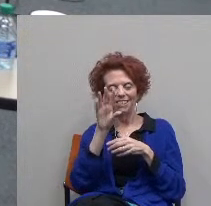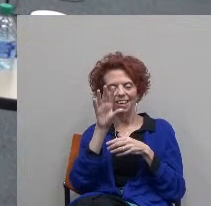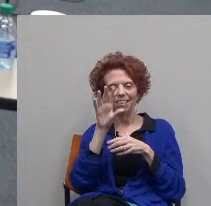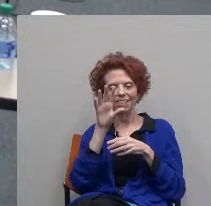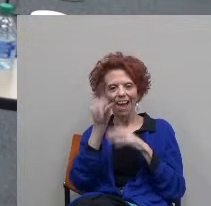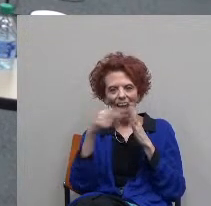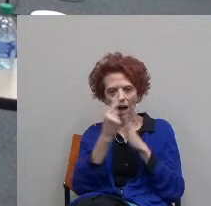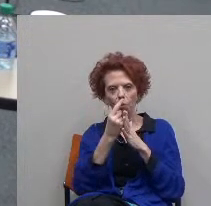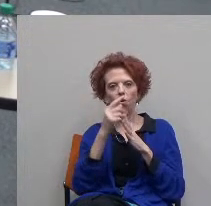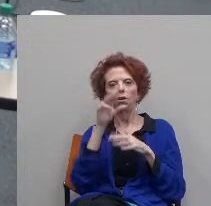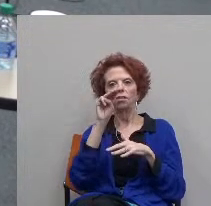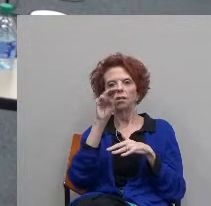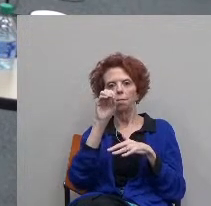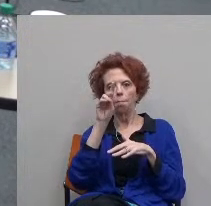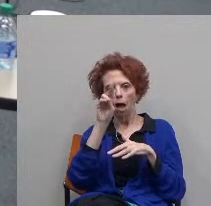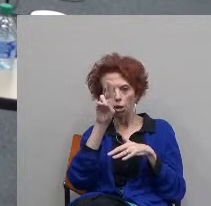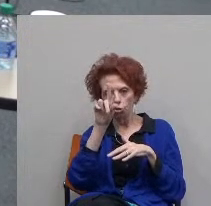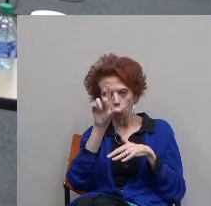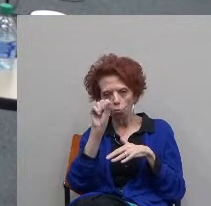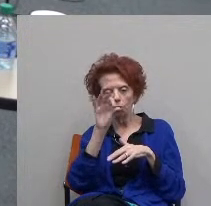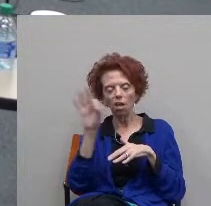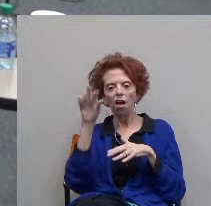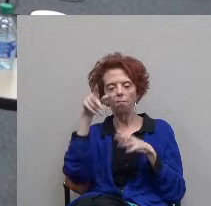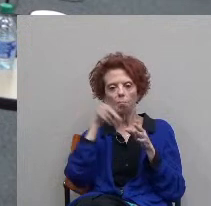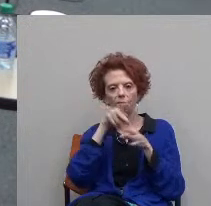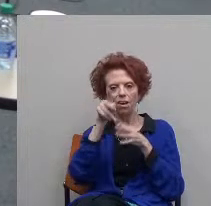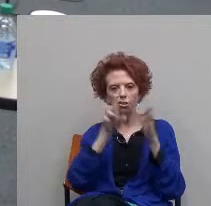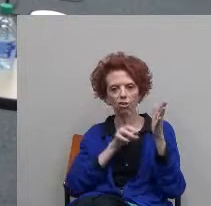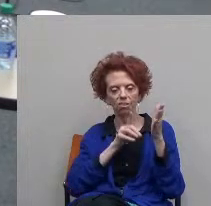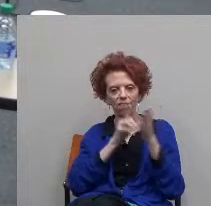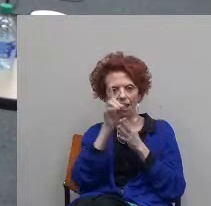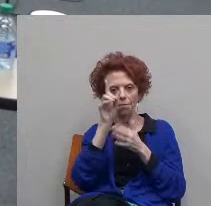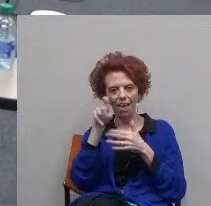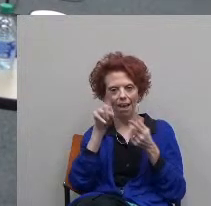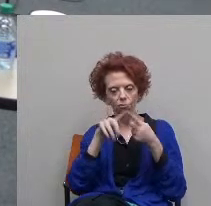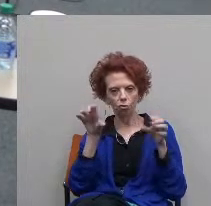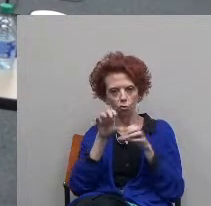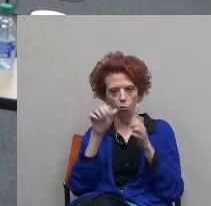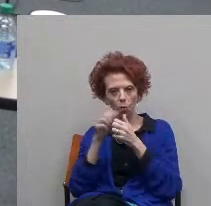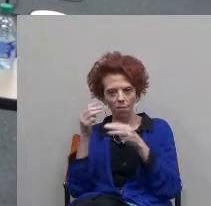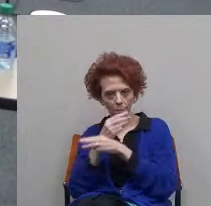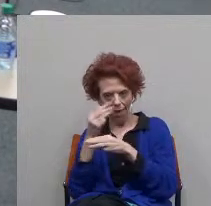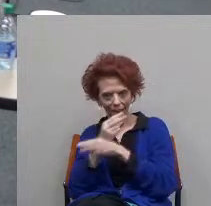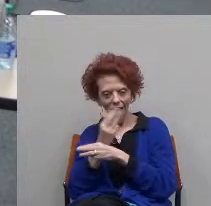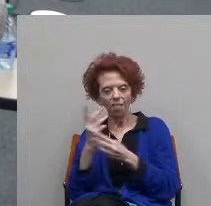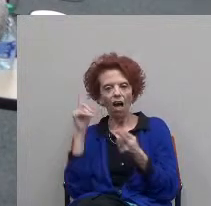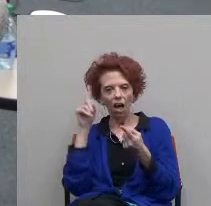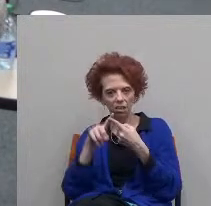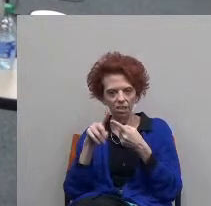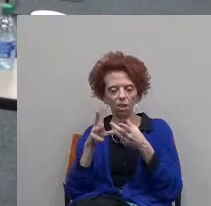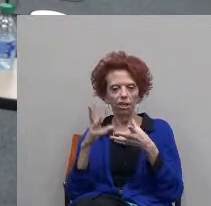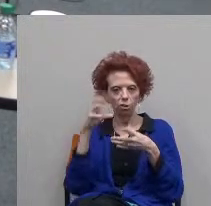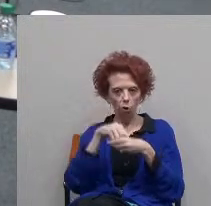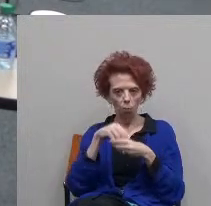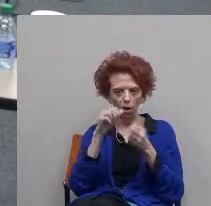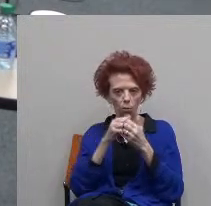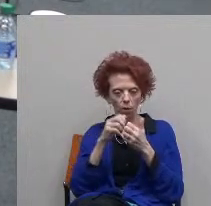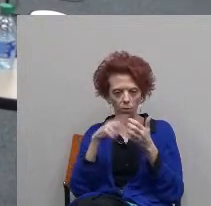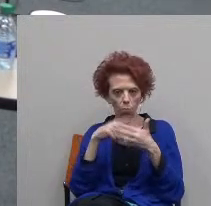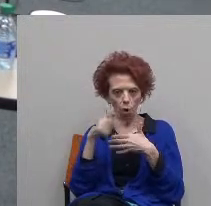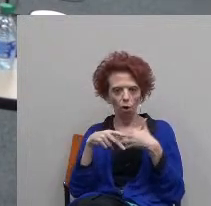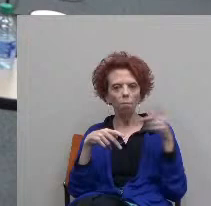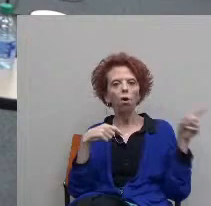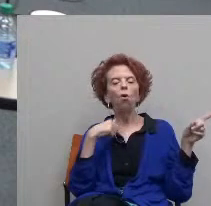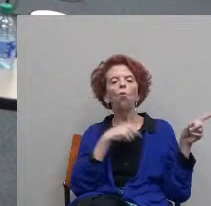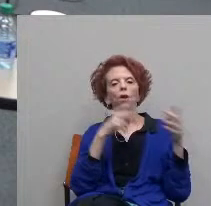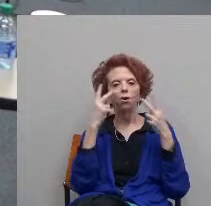of PD that they would have to now go through with the math until it's incorporated into these programs? So